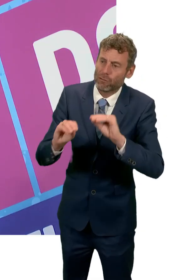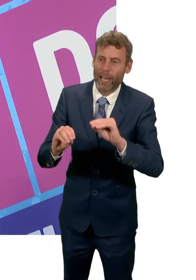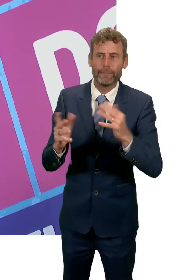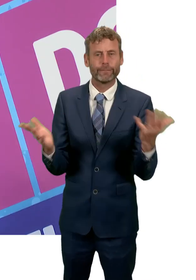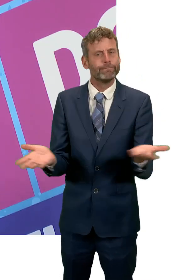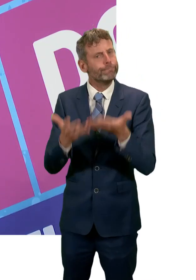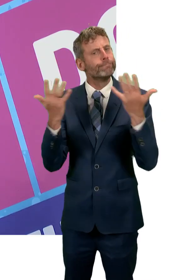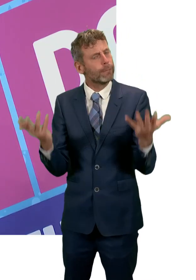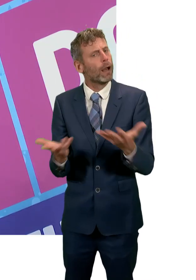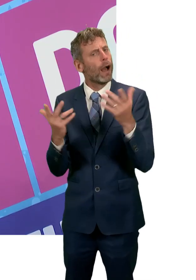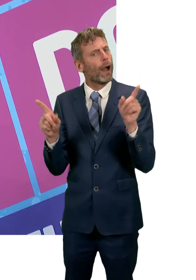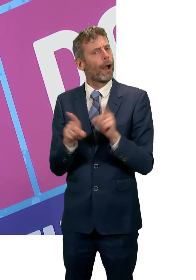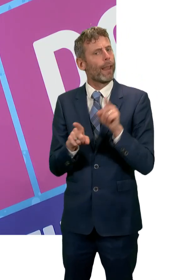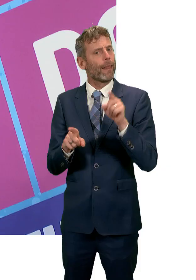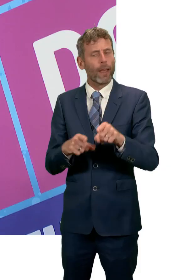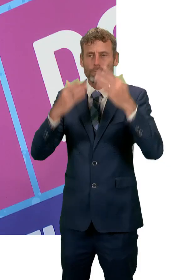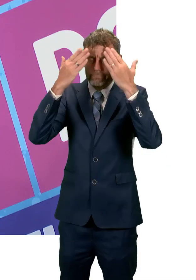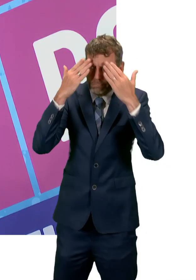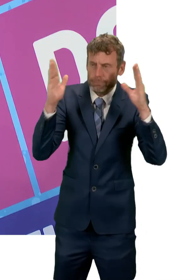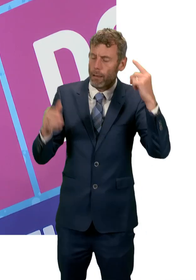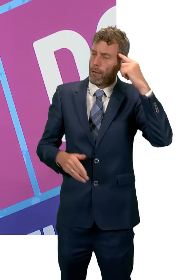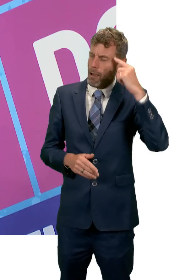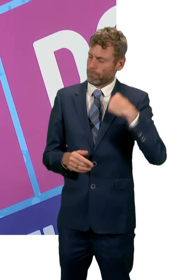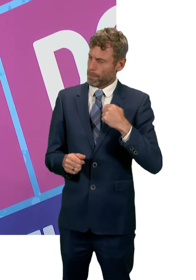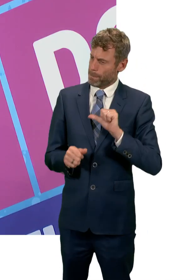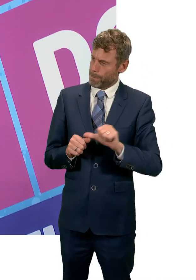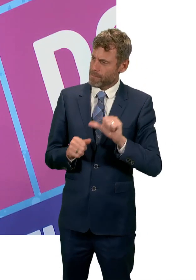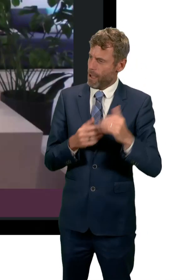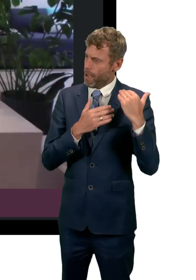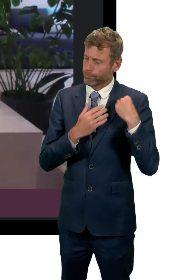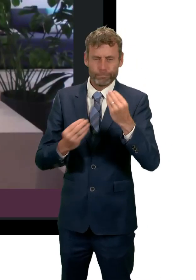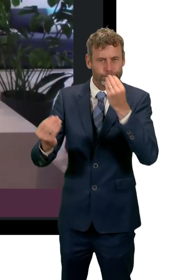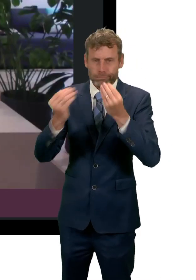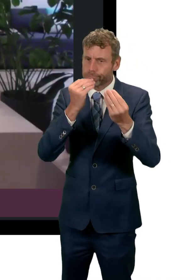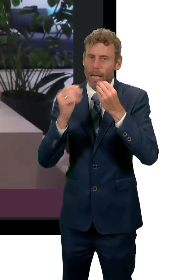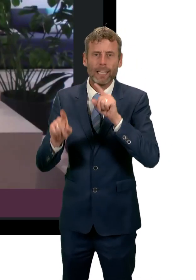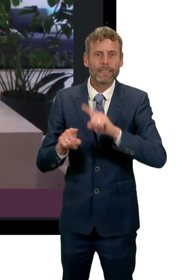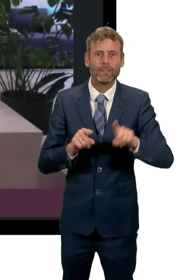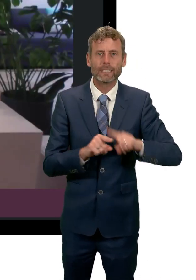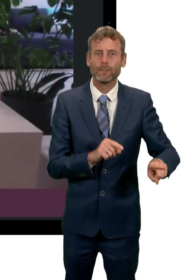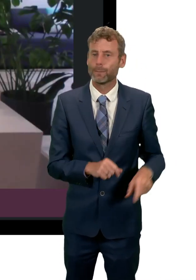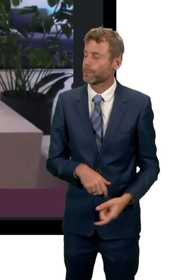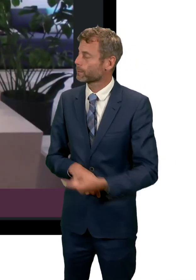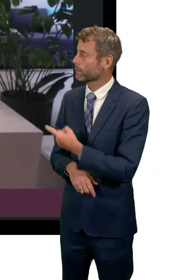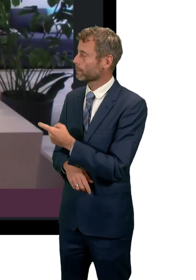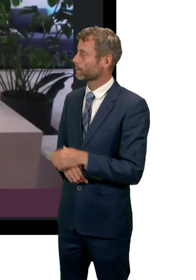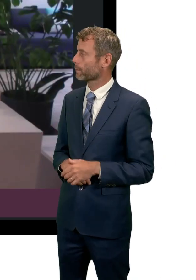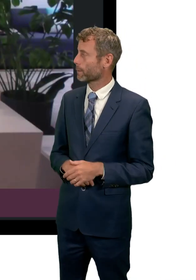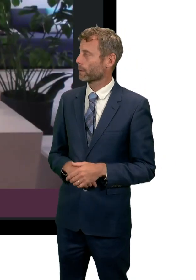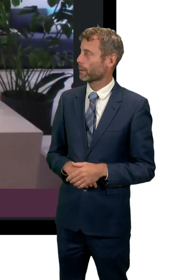then, better food habits. Yeah, I mean, we've had... Can I talk about